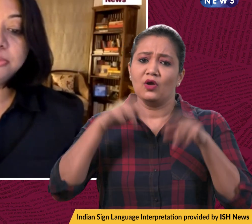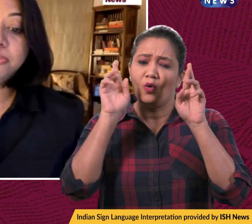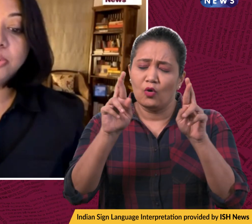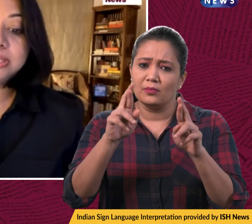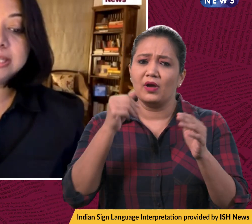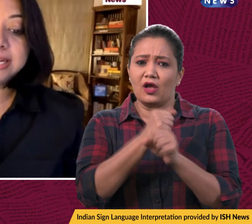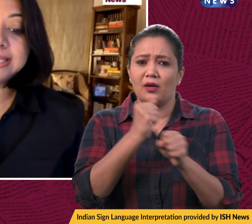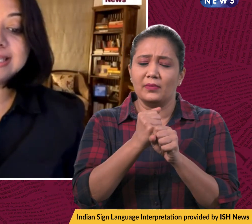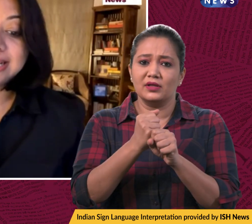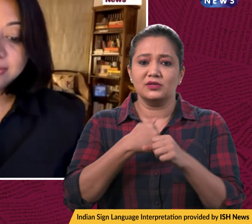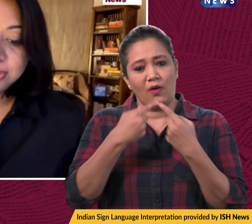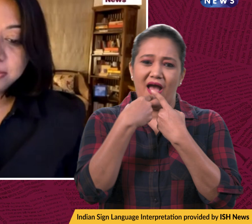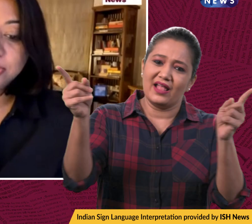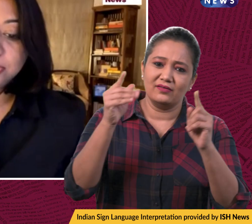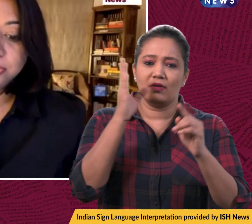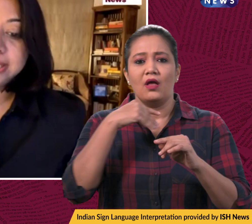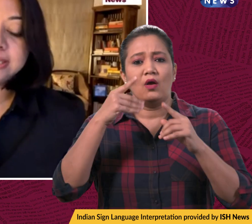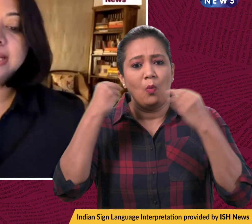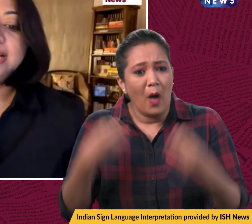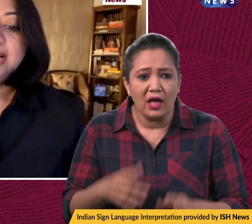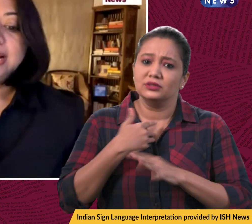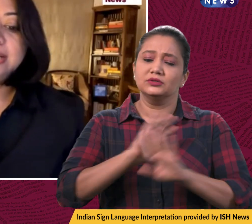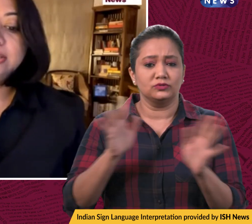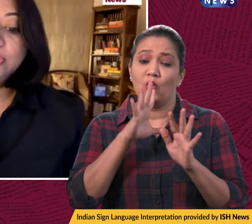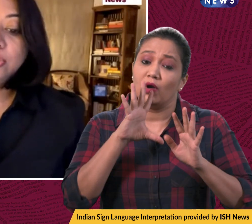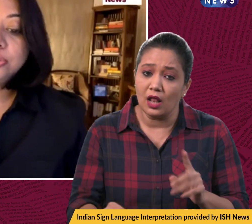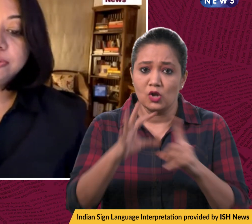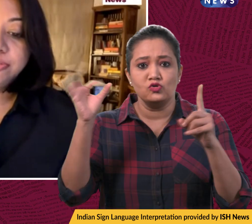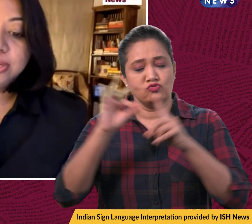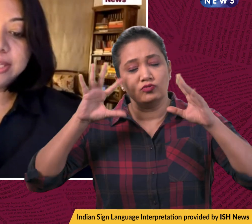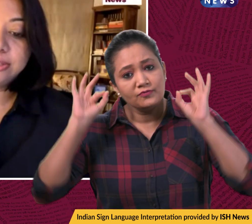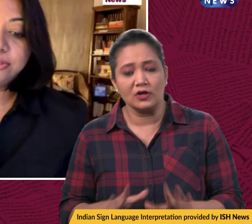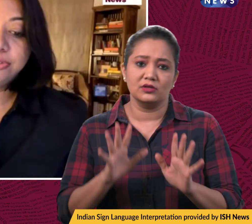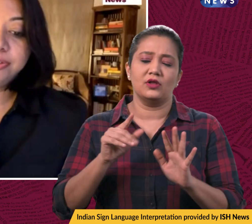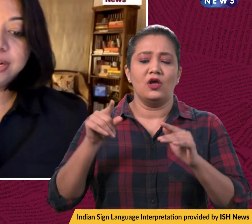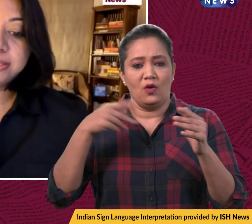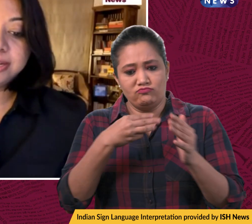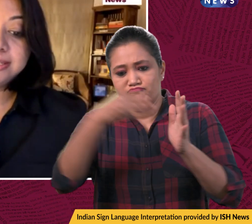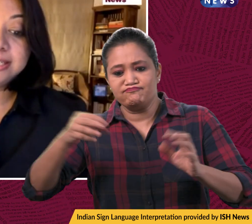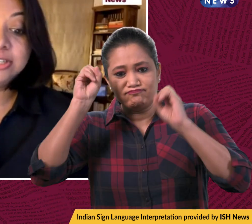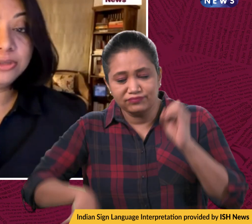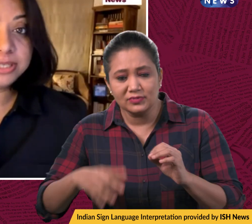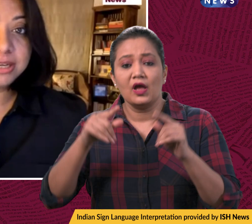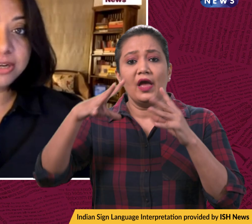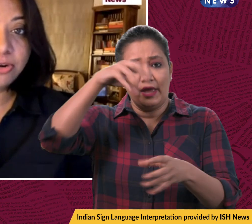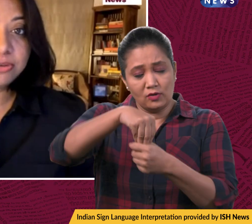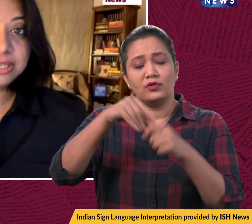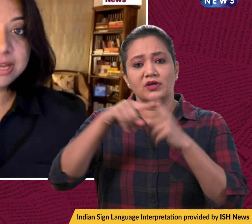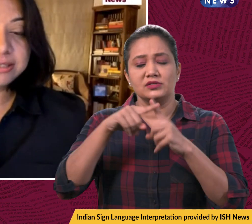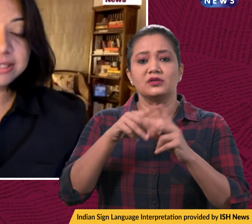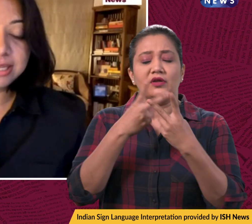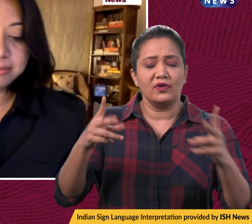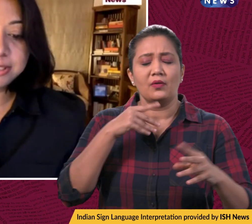government won't let its announcement go to waste and go to the full length to fulfill our demands, including a law